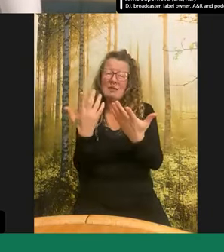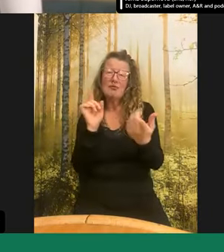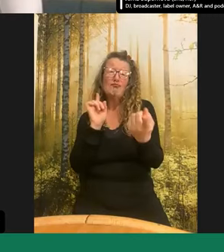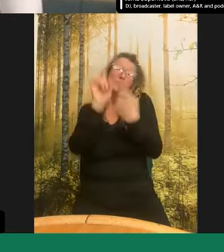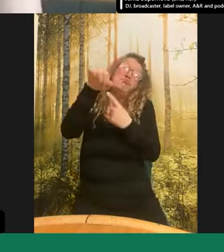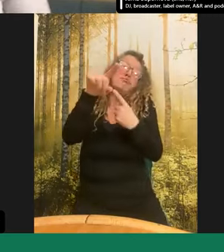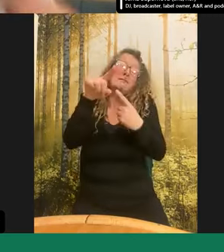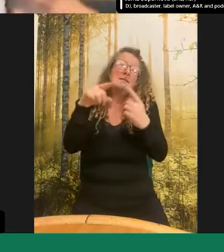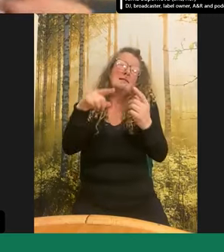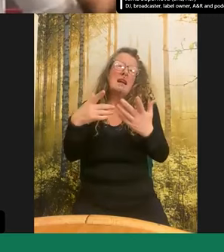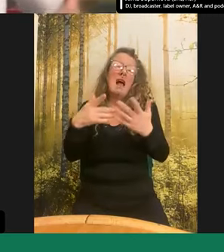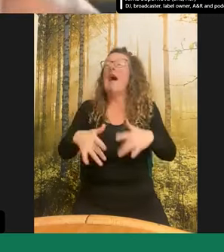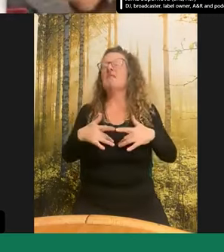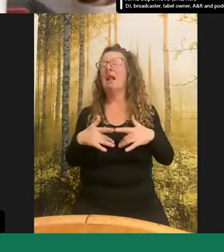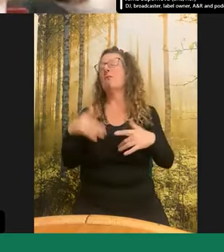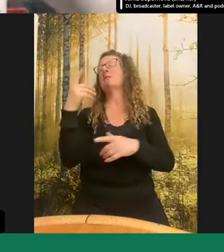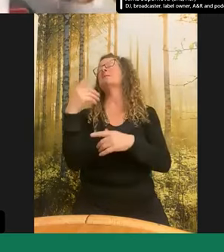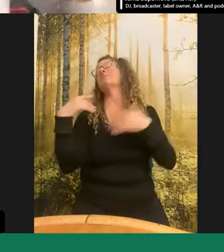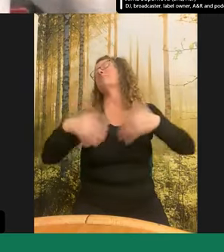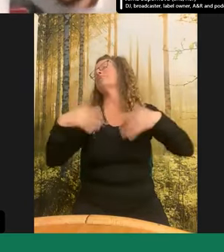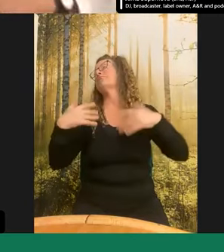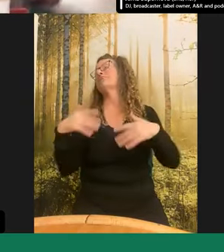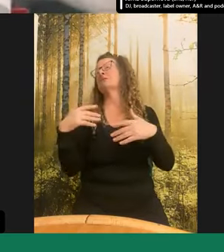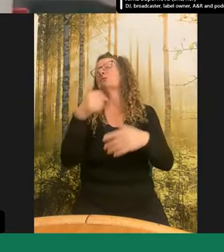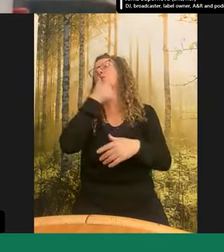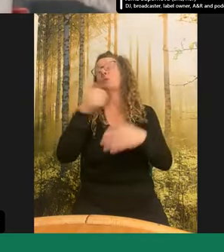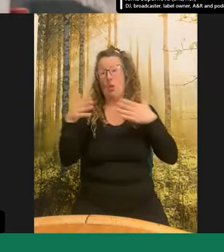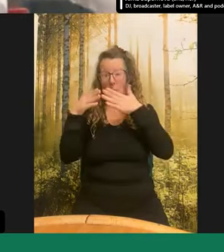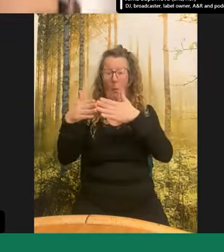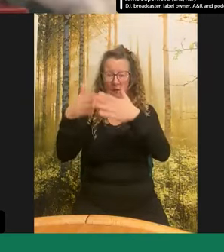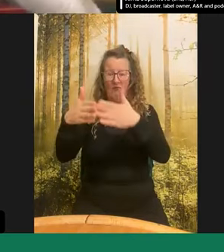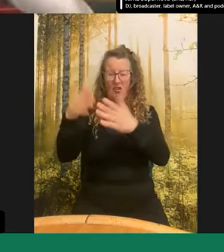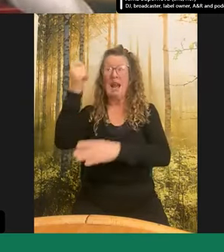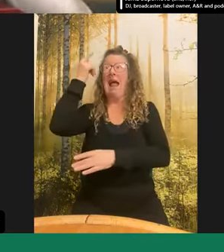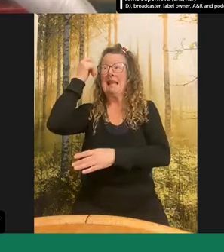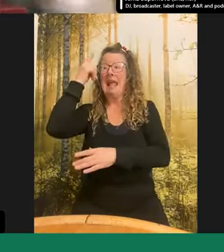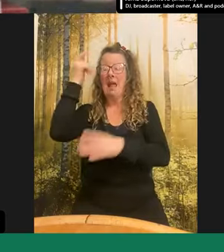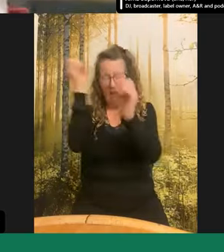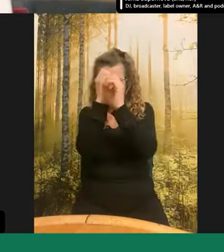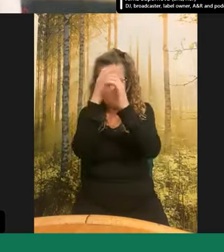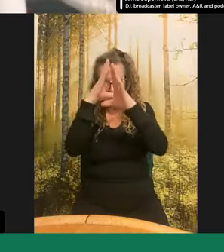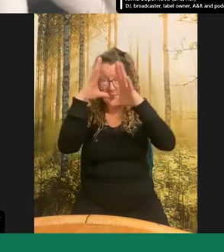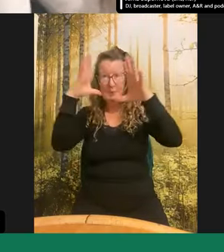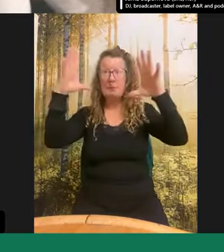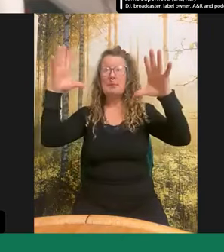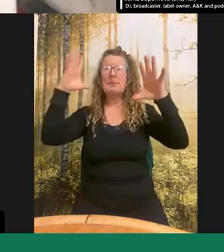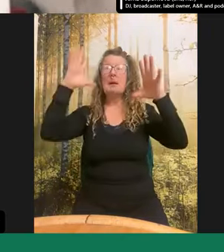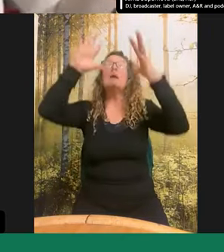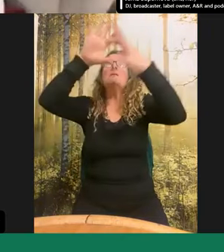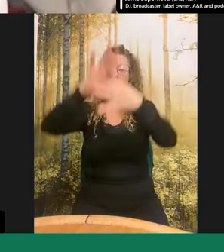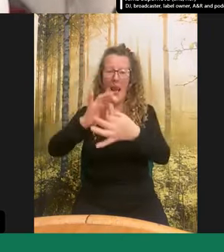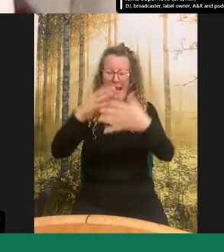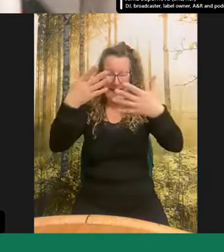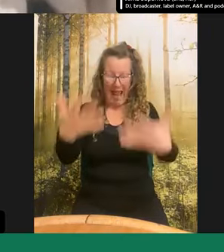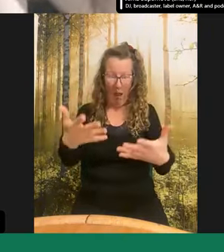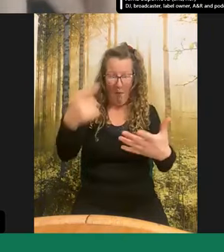just a wonderful opportunity to take Windrush as an idea and to really expand it into now and think about the past, and that